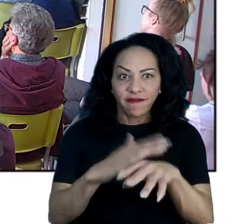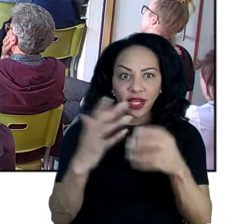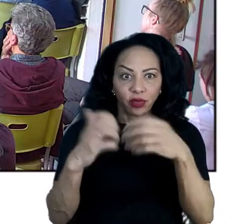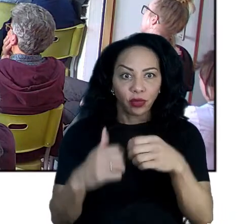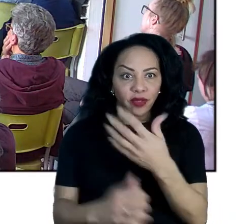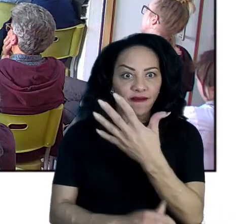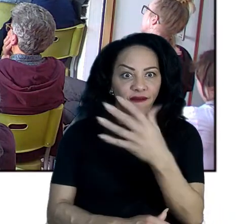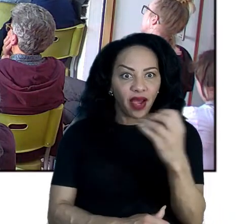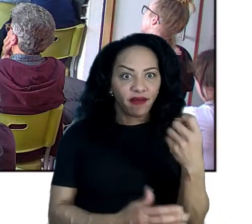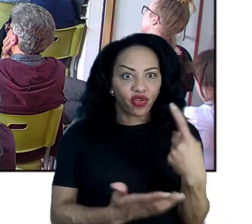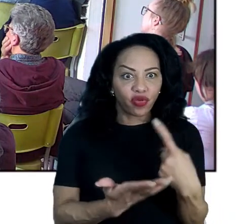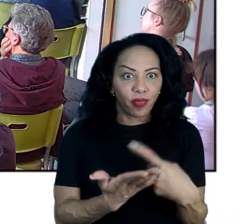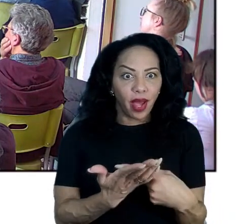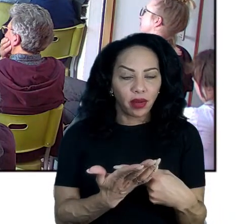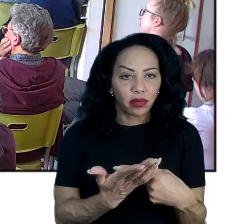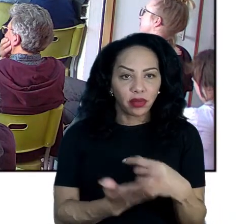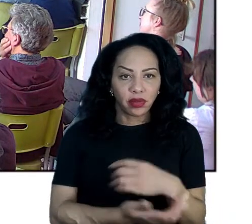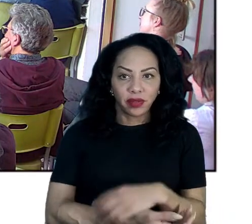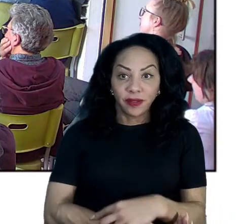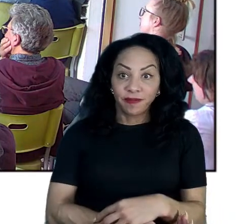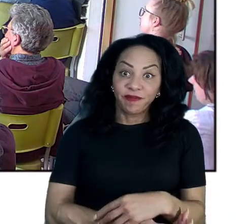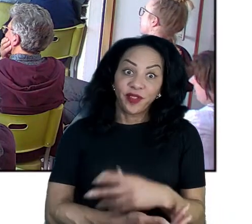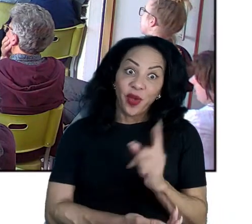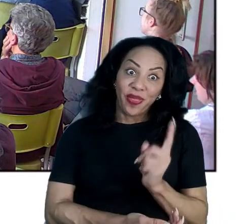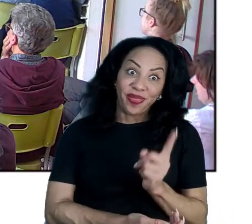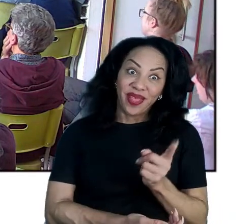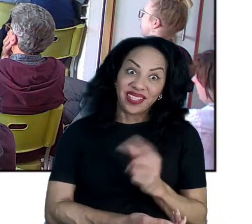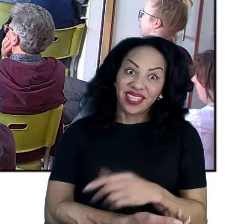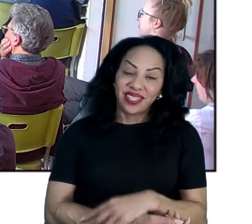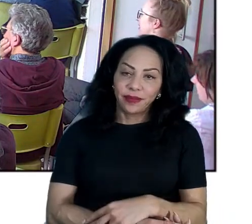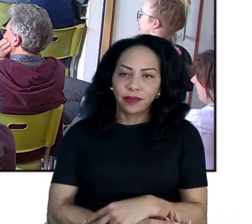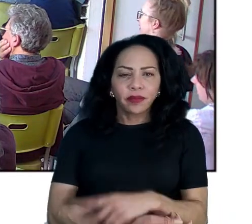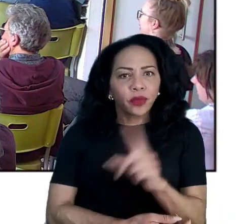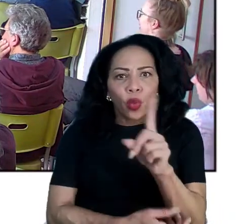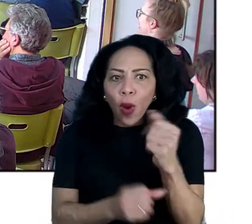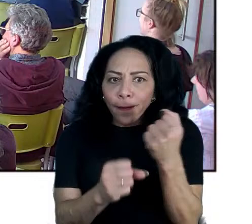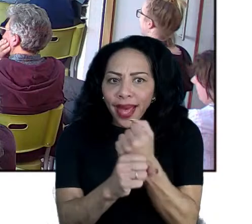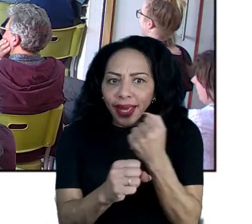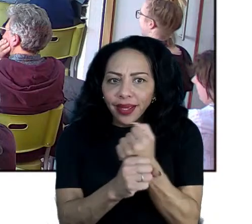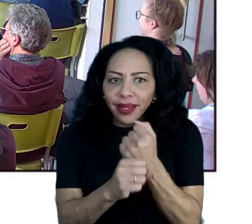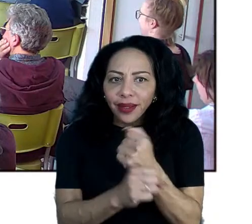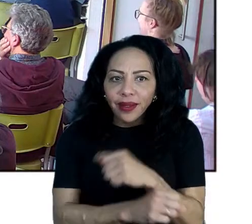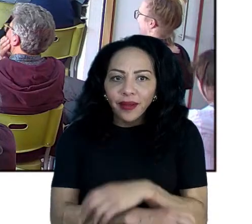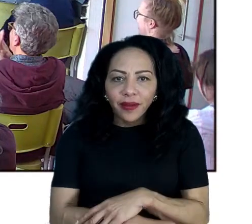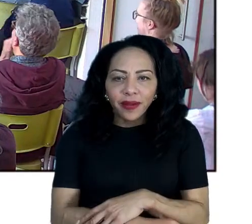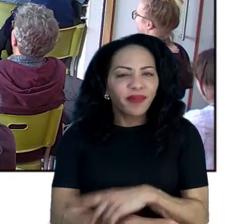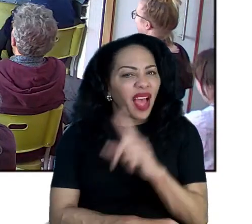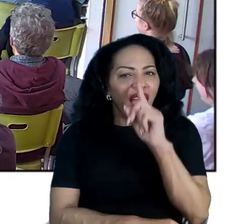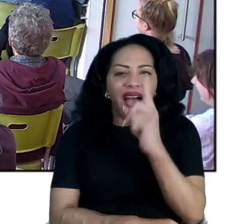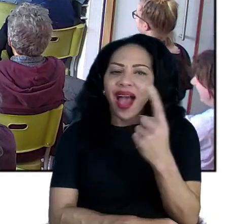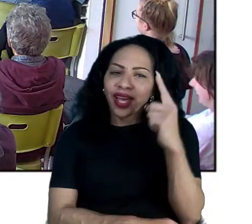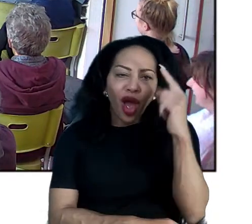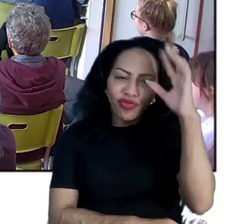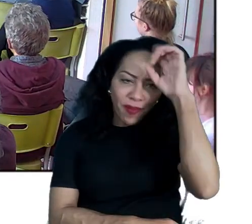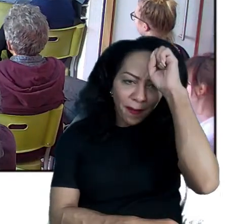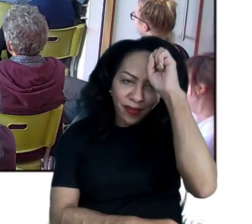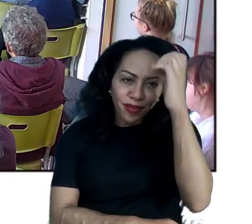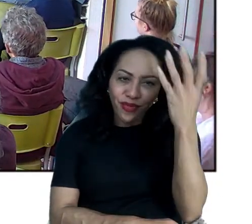Amazing. Yes. Well, there we are. What make was it? Sorry. I'll tell you, I'm afraid. Thank you. Sorry.